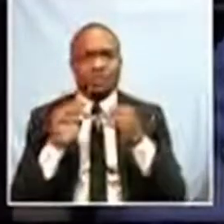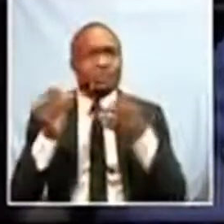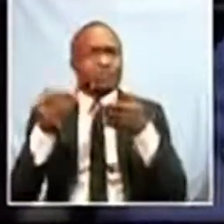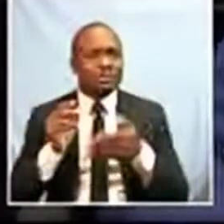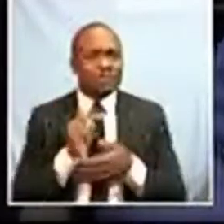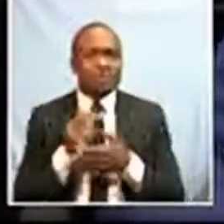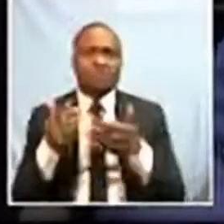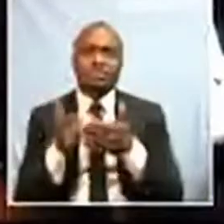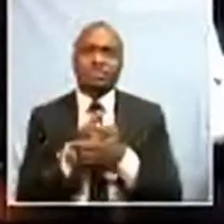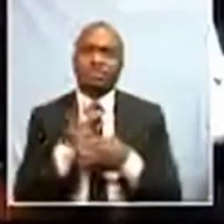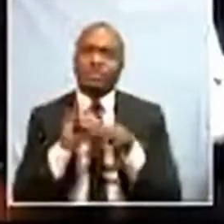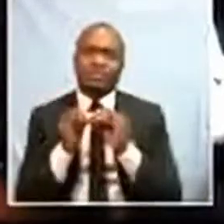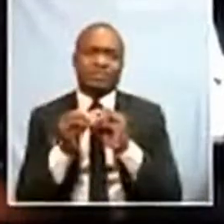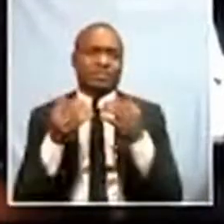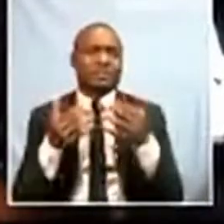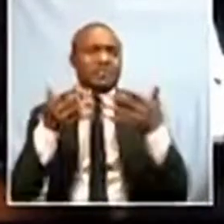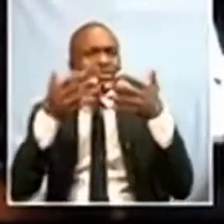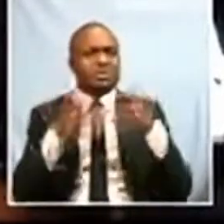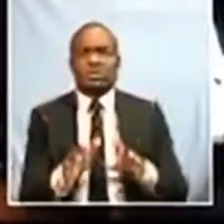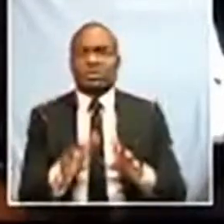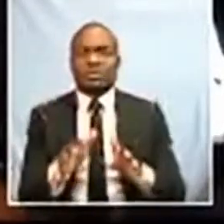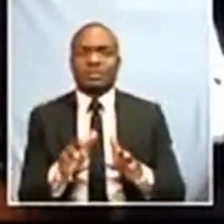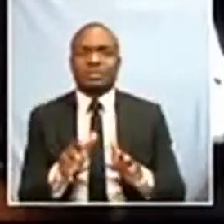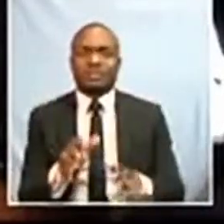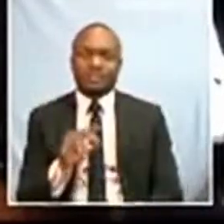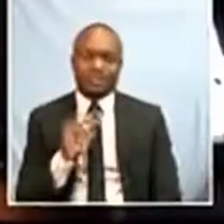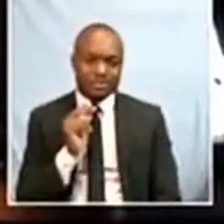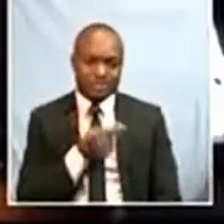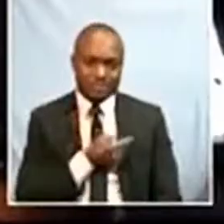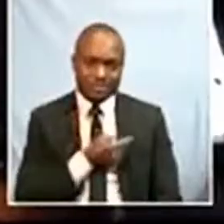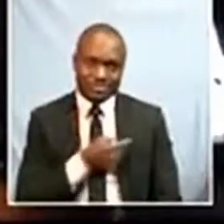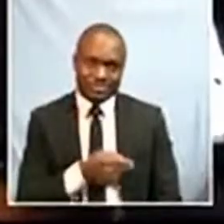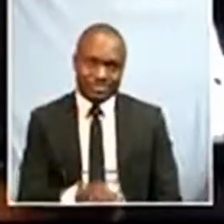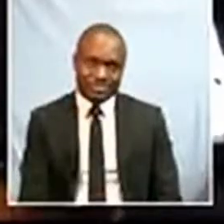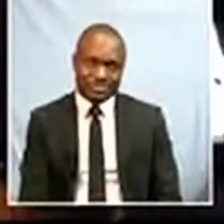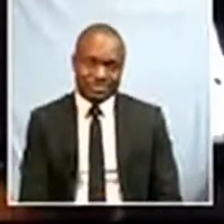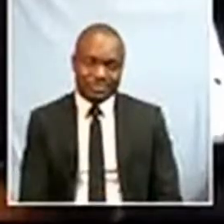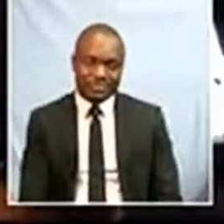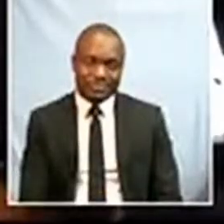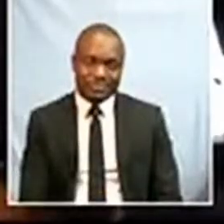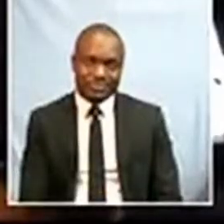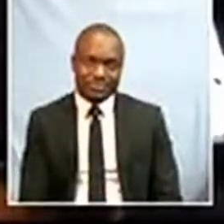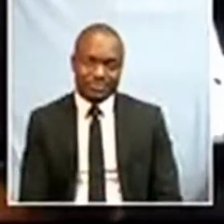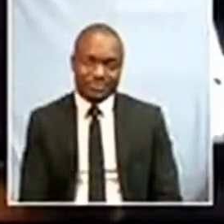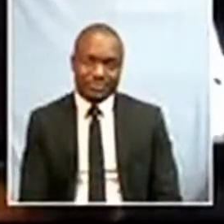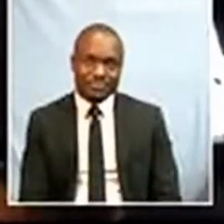figure now. You're losing us completely now. Yes, yes. Where